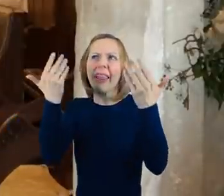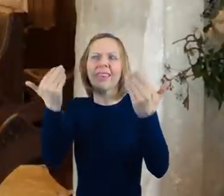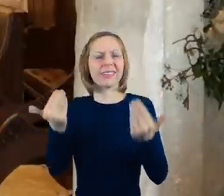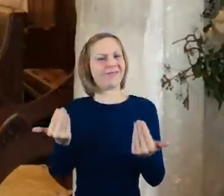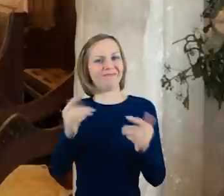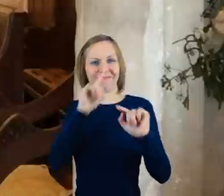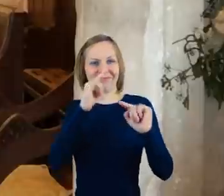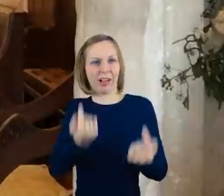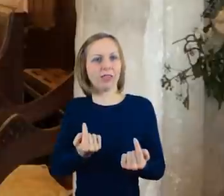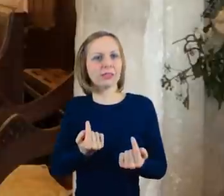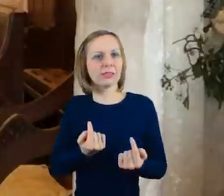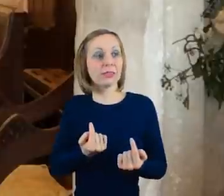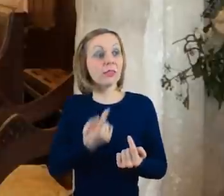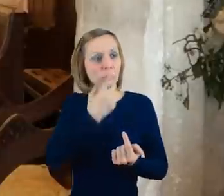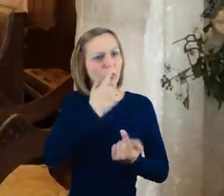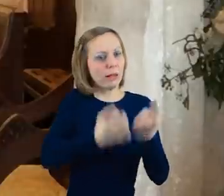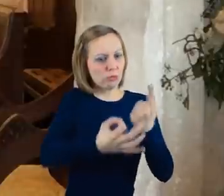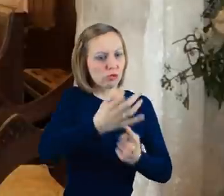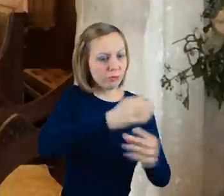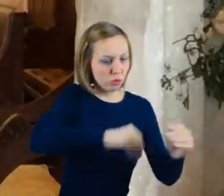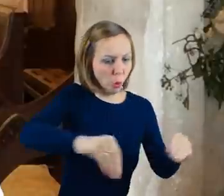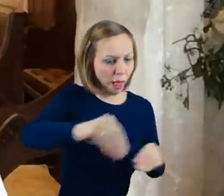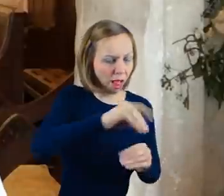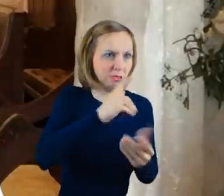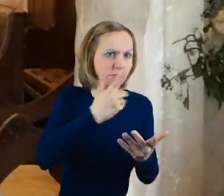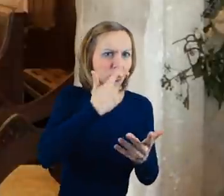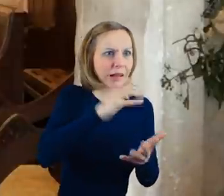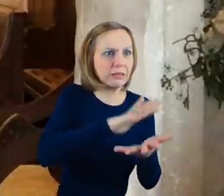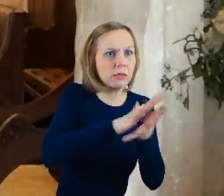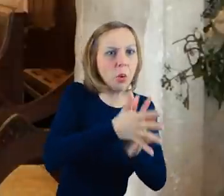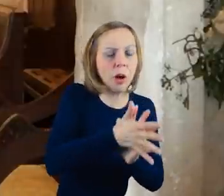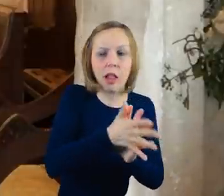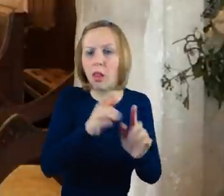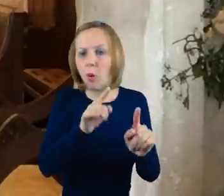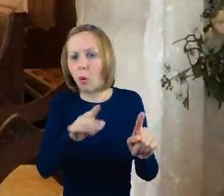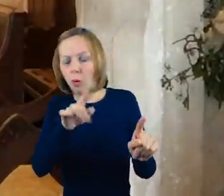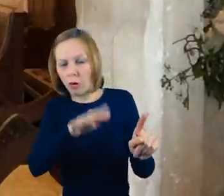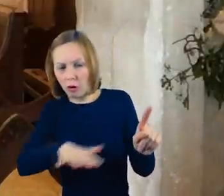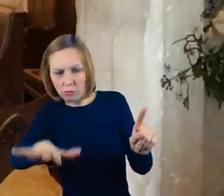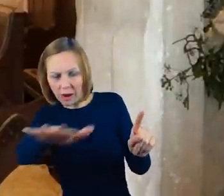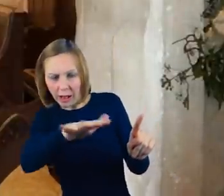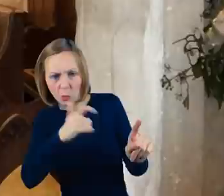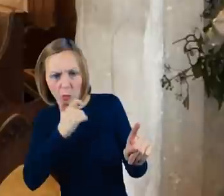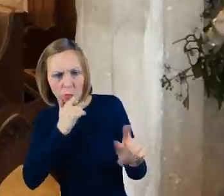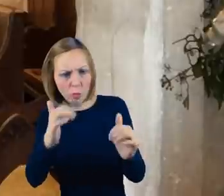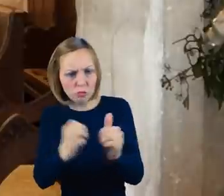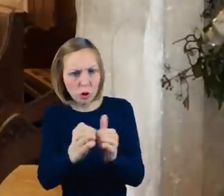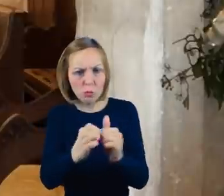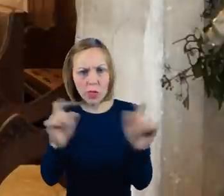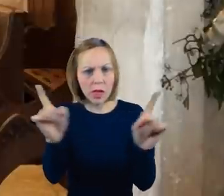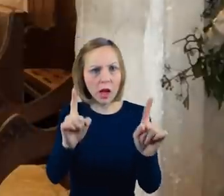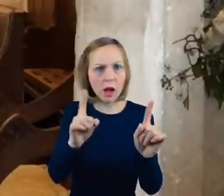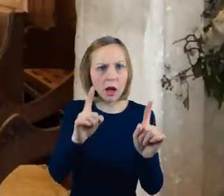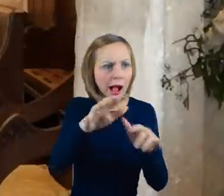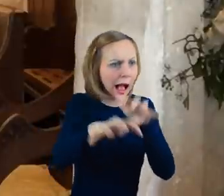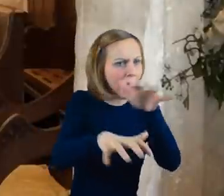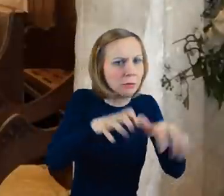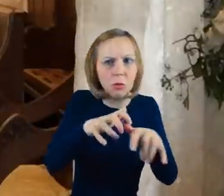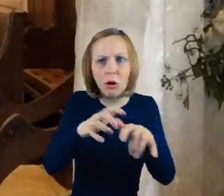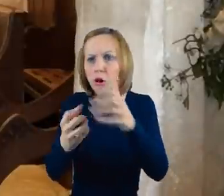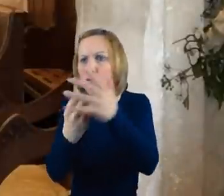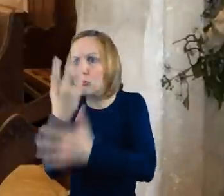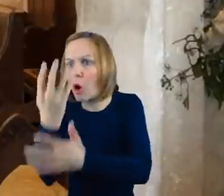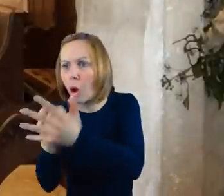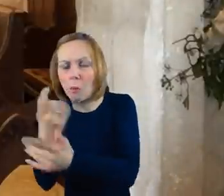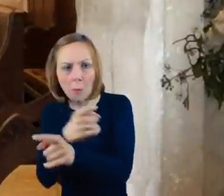the soil, or spoil it. We can match the crops or the livestock to the type of ground. But we cannot make the